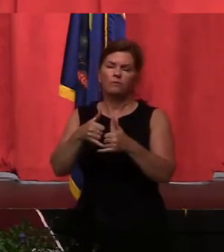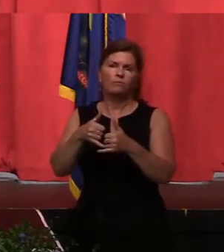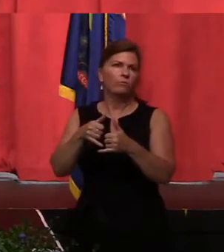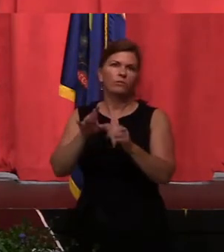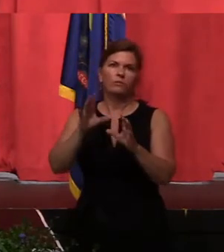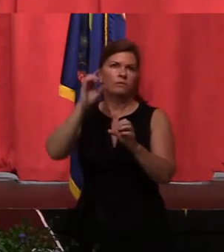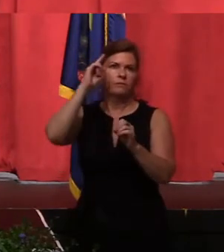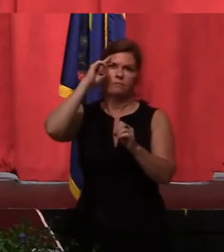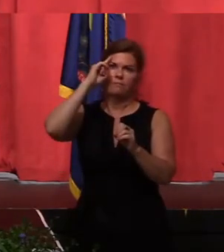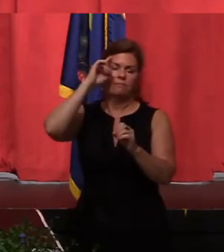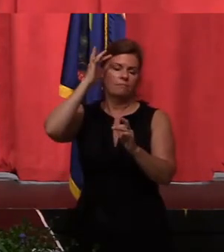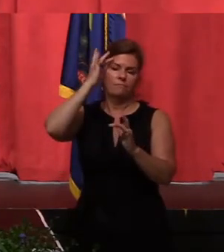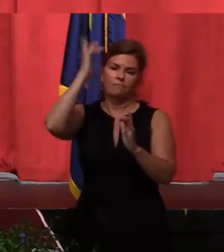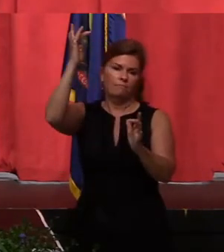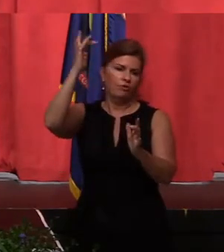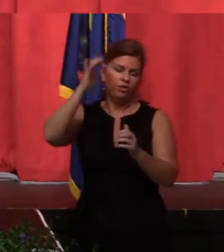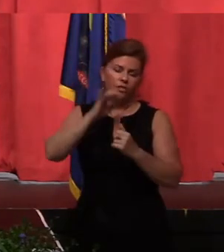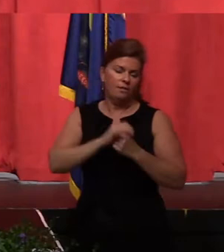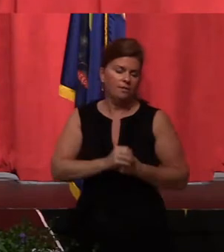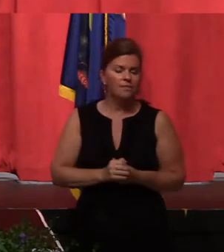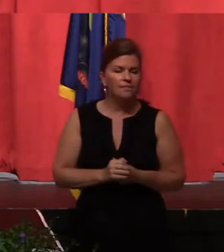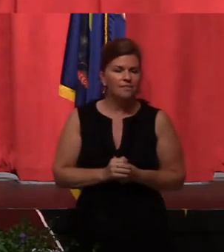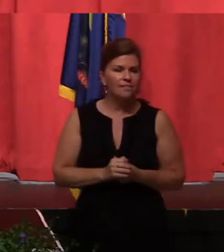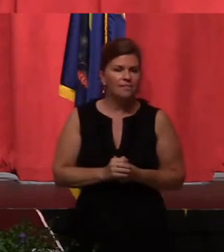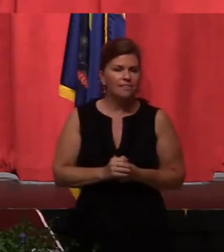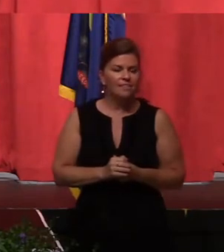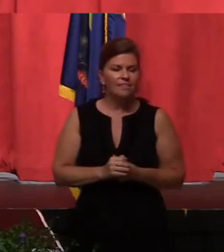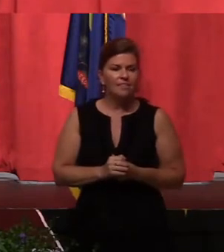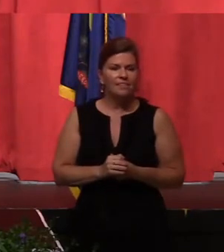genius, it's an award